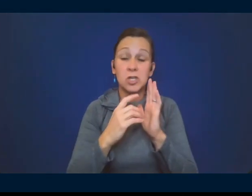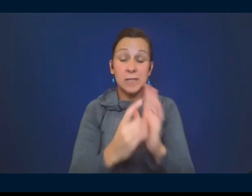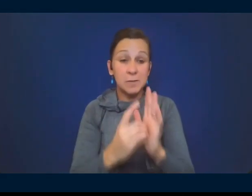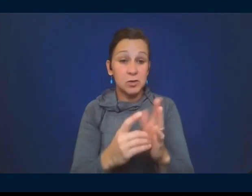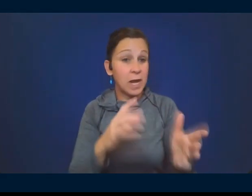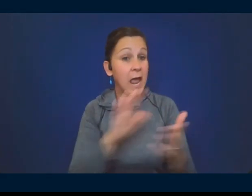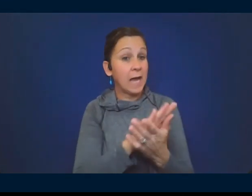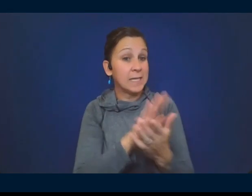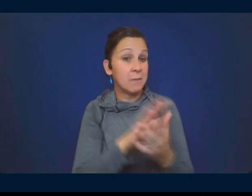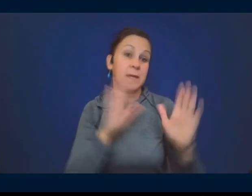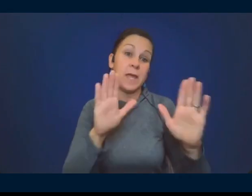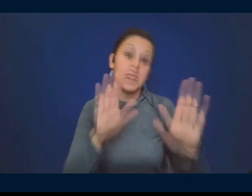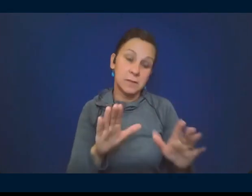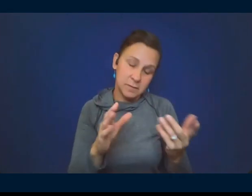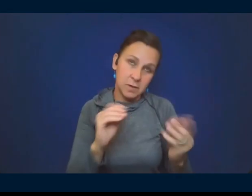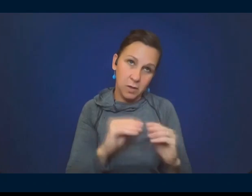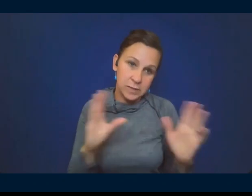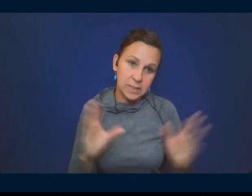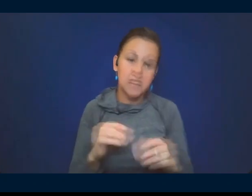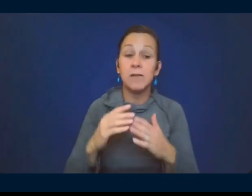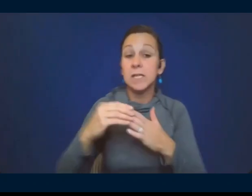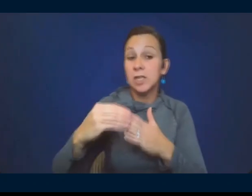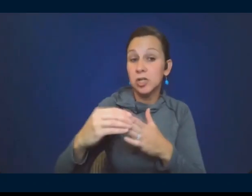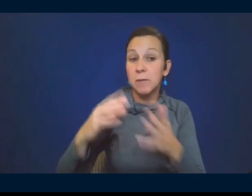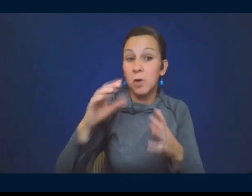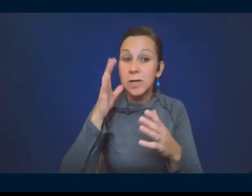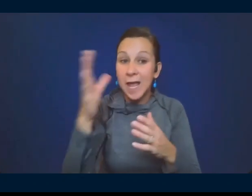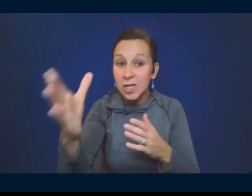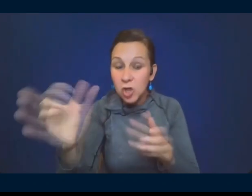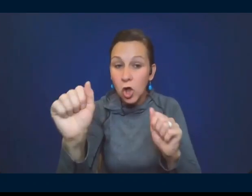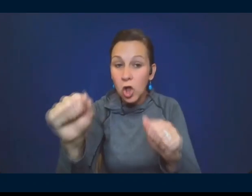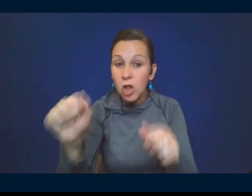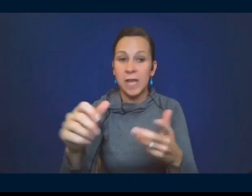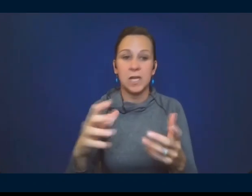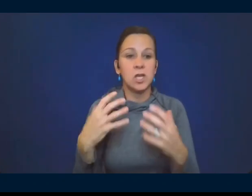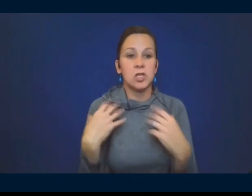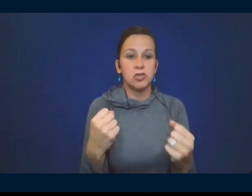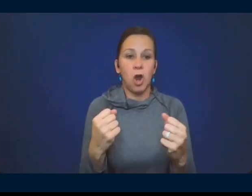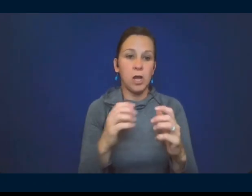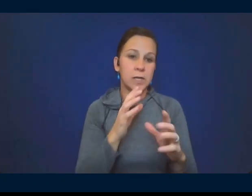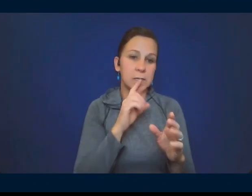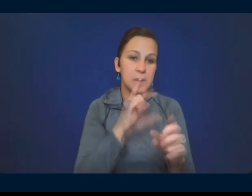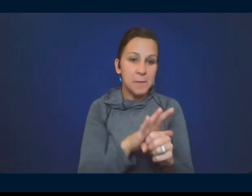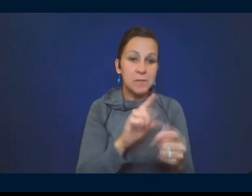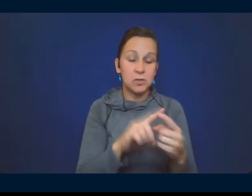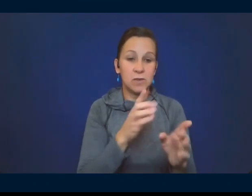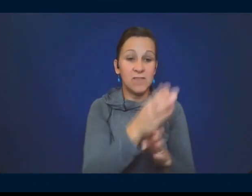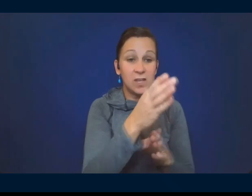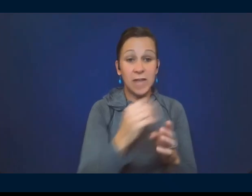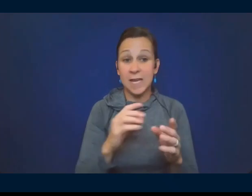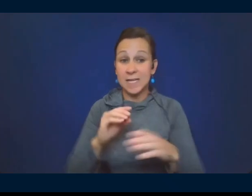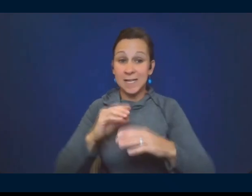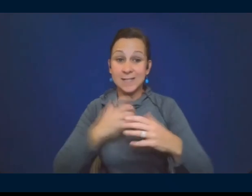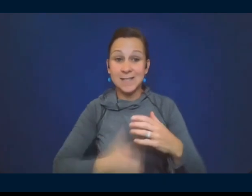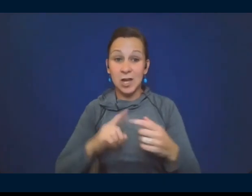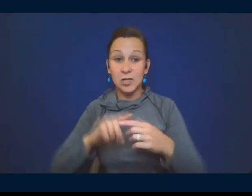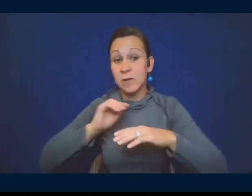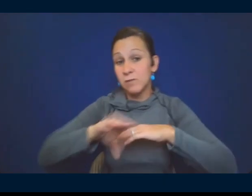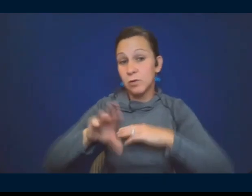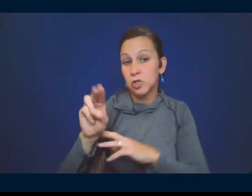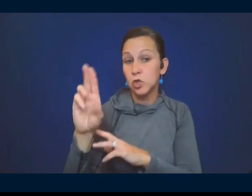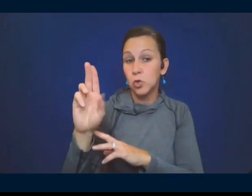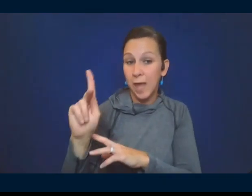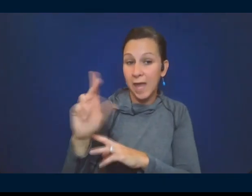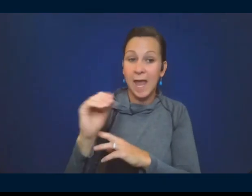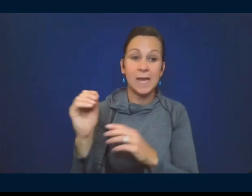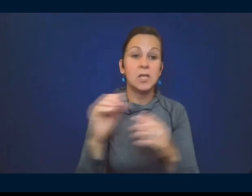obviously, you have leadership potential, you have a strong commitment to the field, and you have a desire to positively influence UK and US relations.